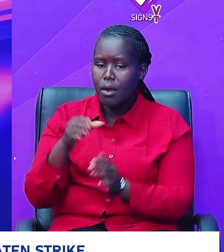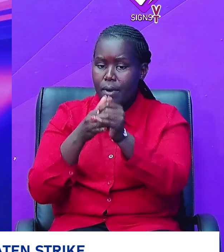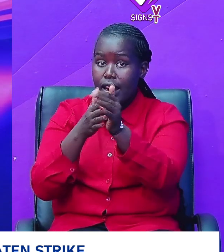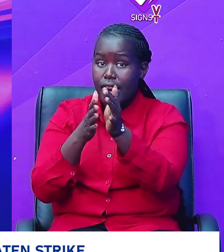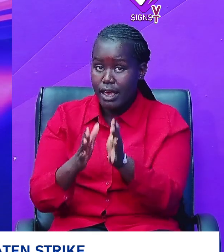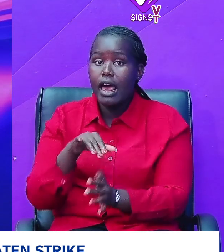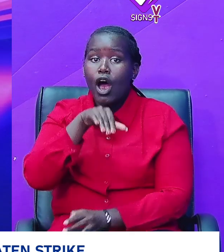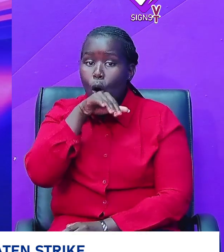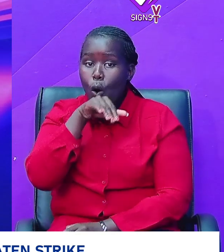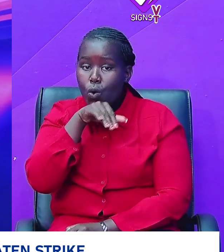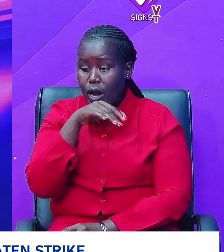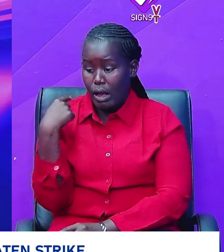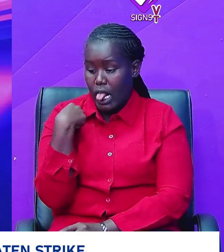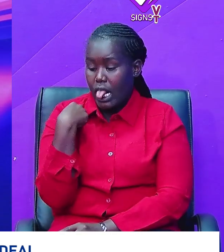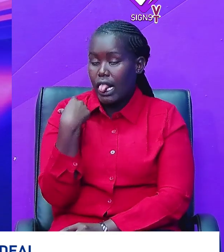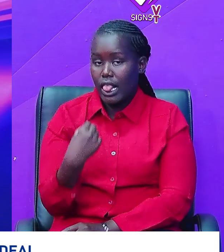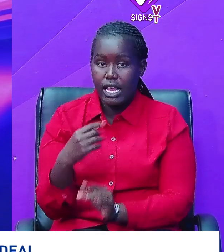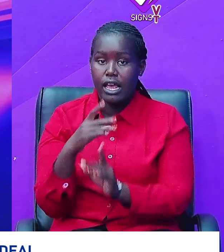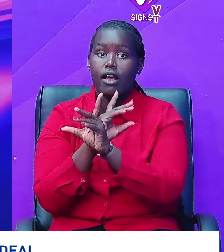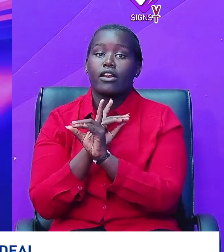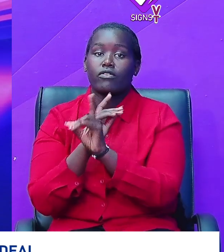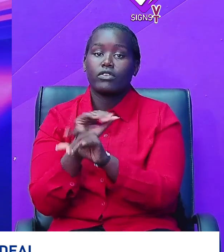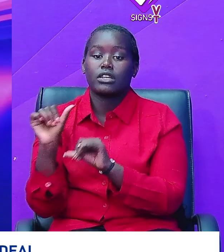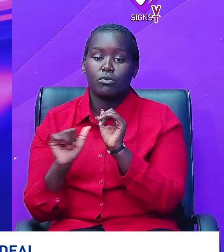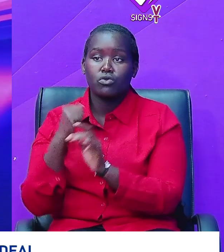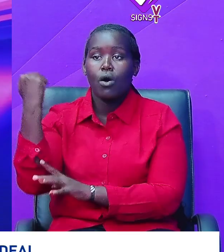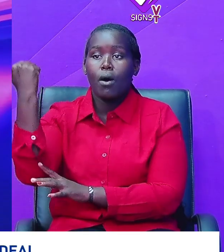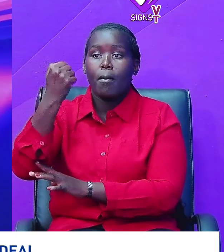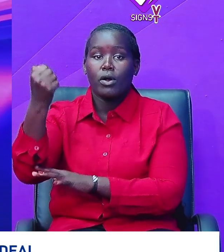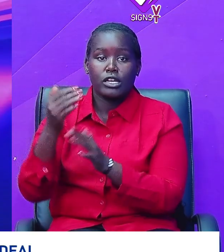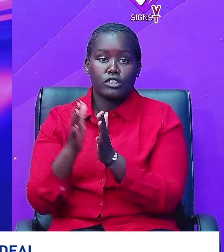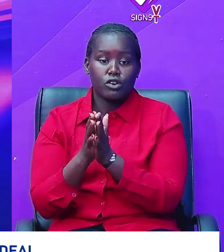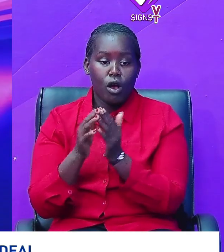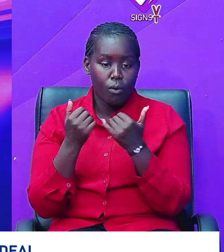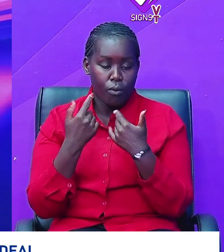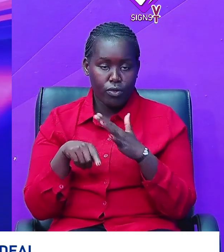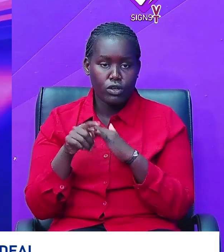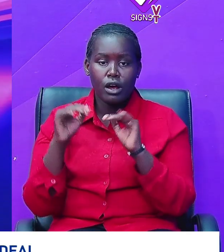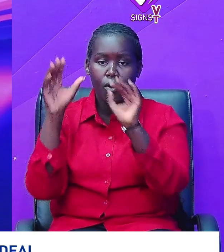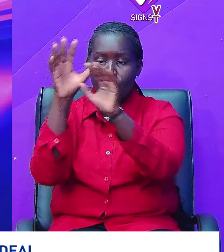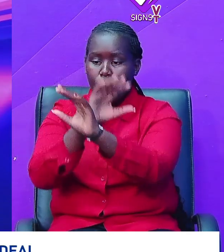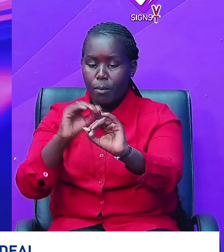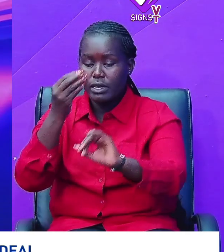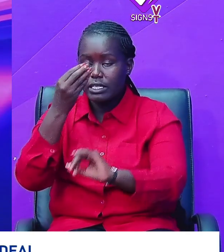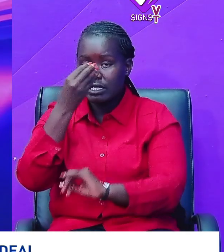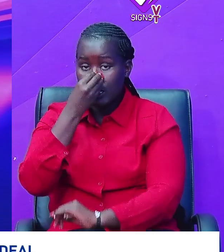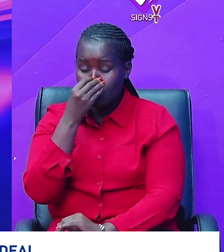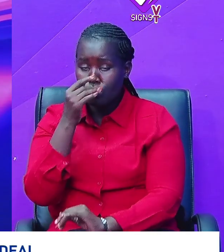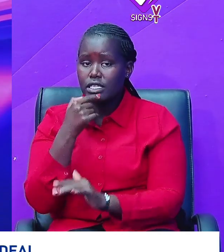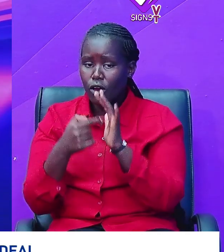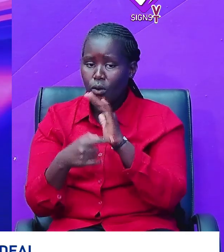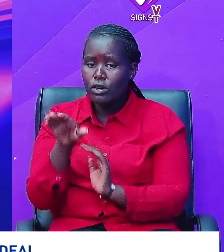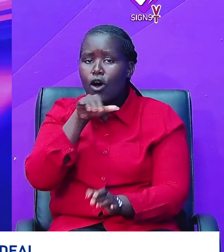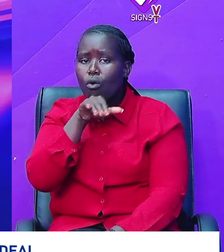Odinga's recent defense of his political pact with President William Ruto, labeling